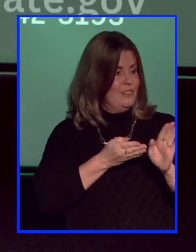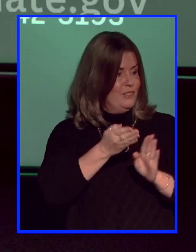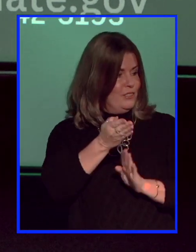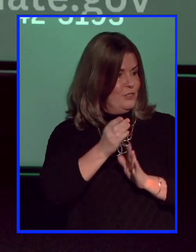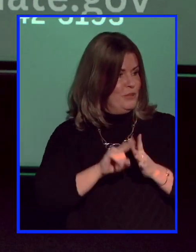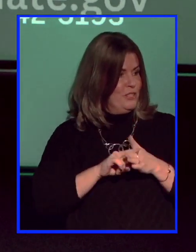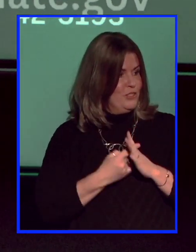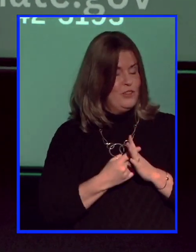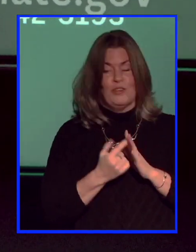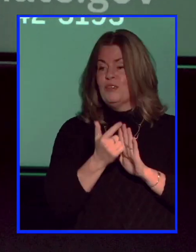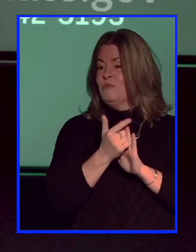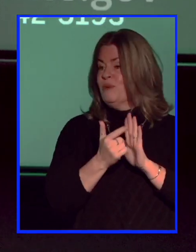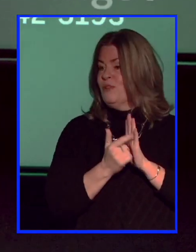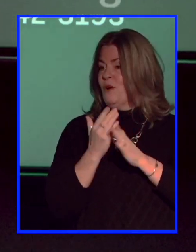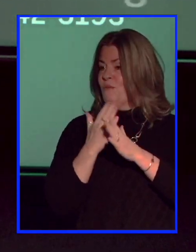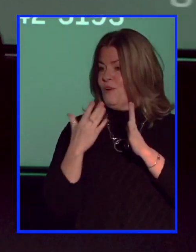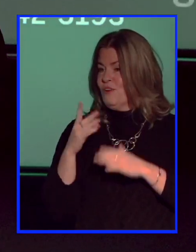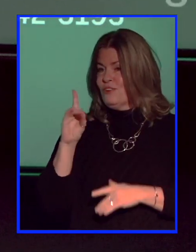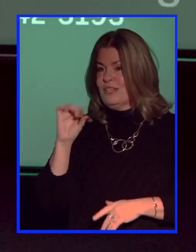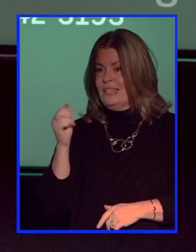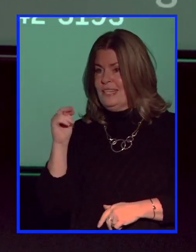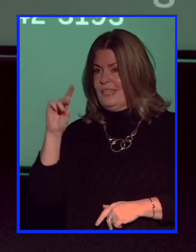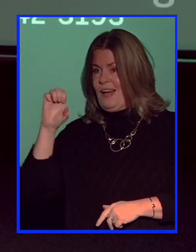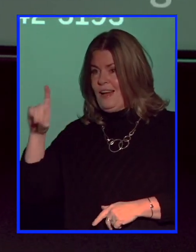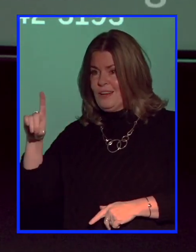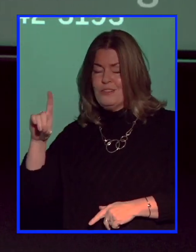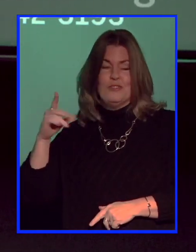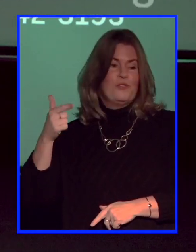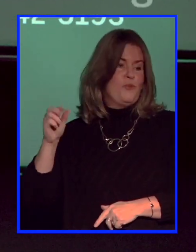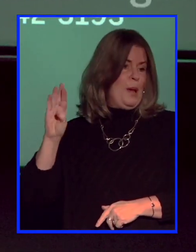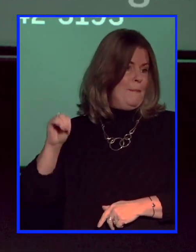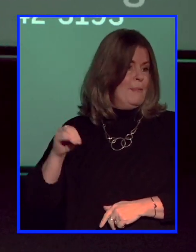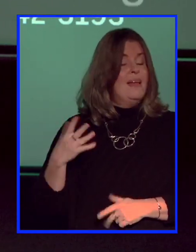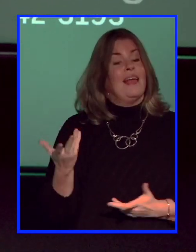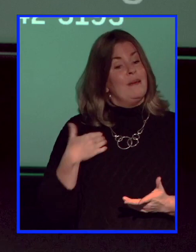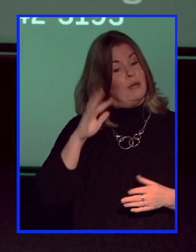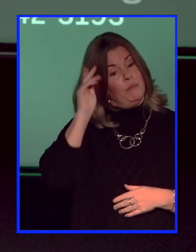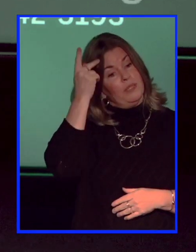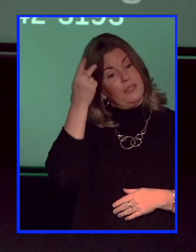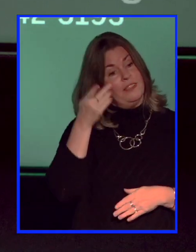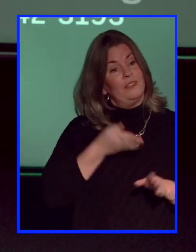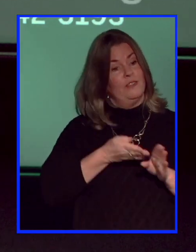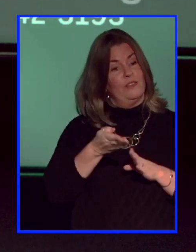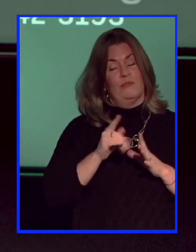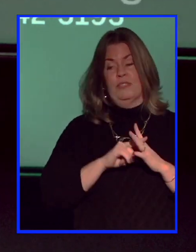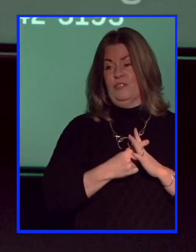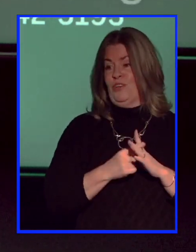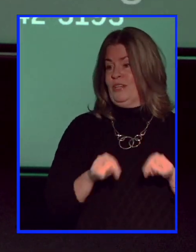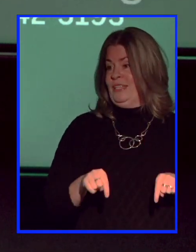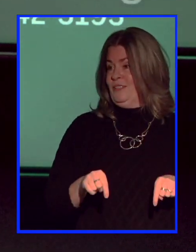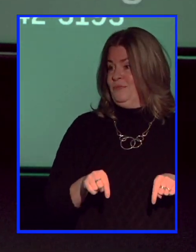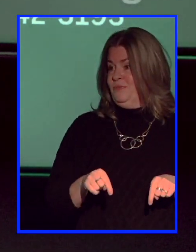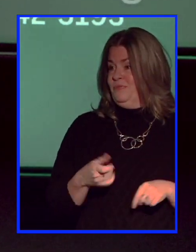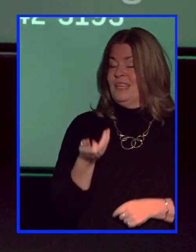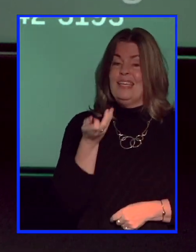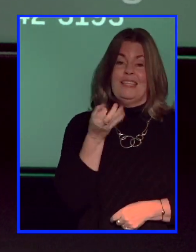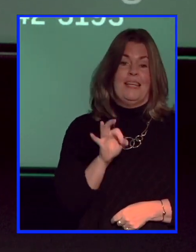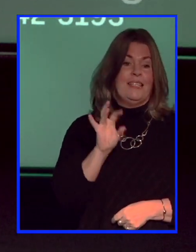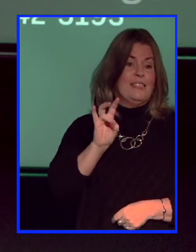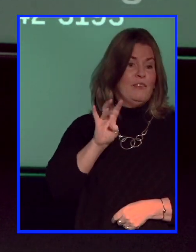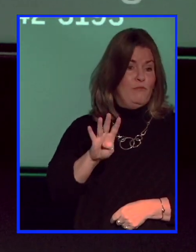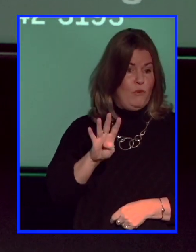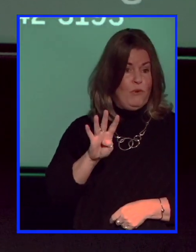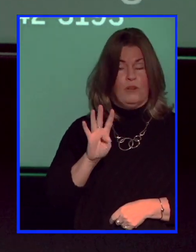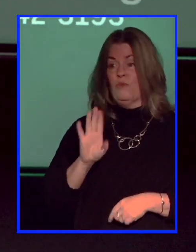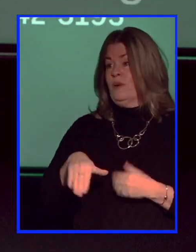with my law partner, Donald Graham. And it's where my political career began. You know, in 1974, which is